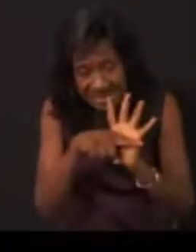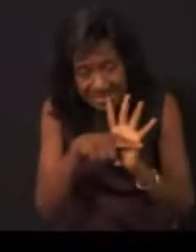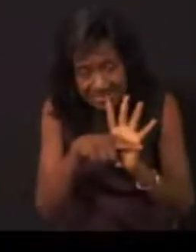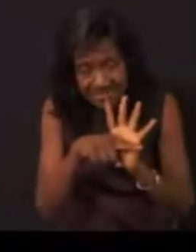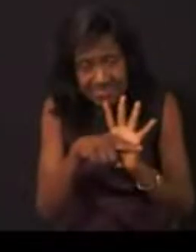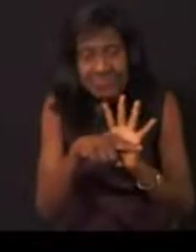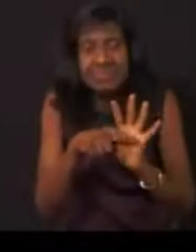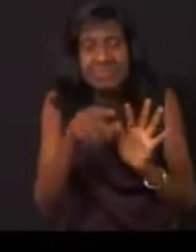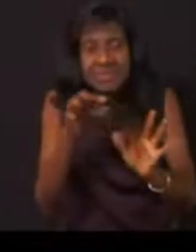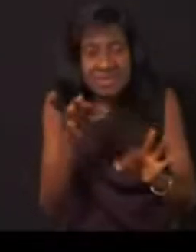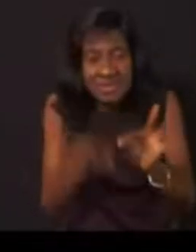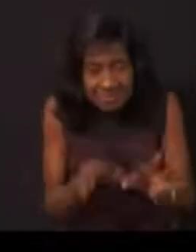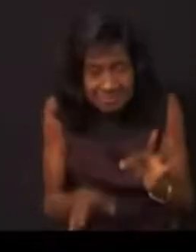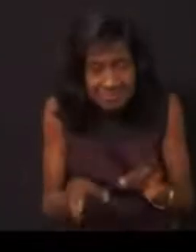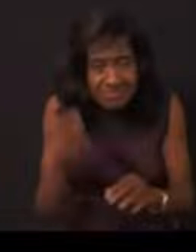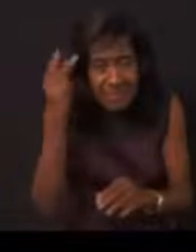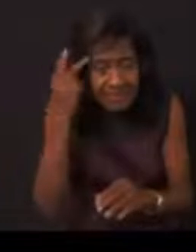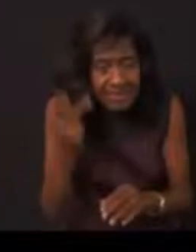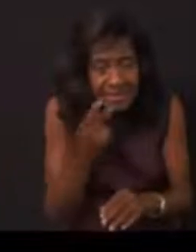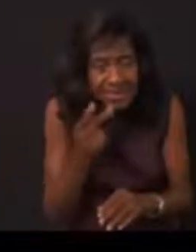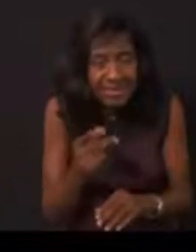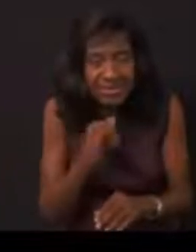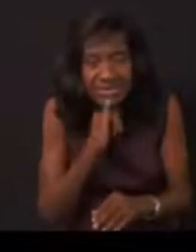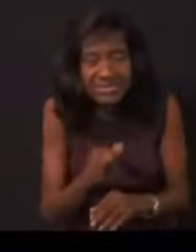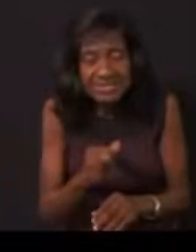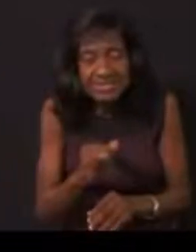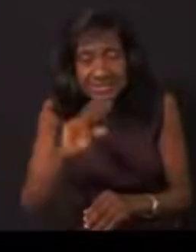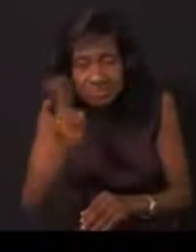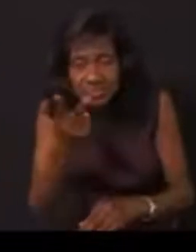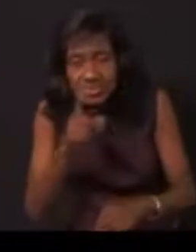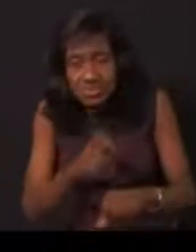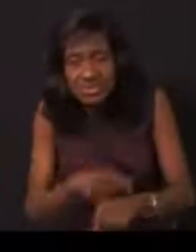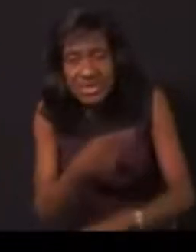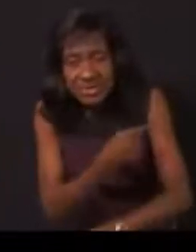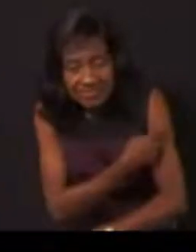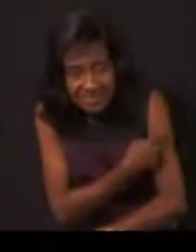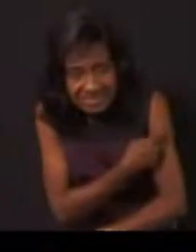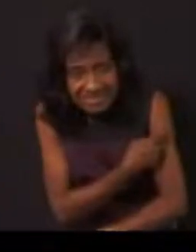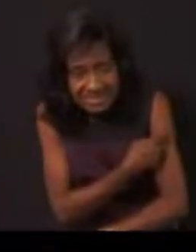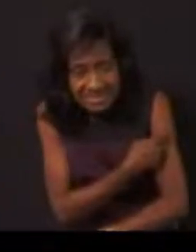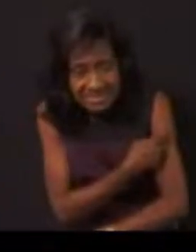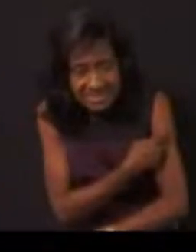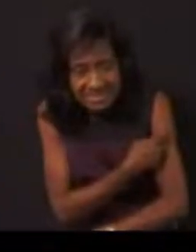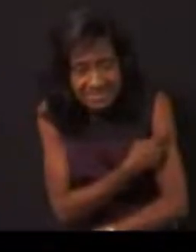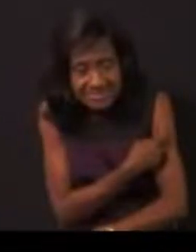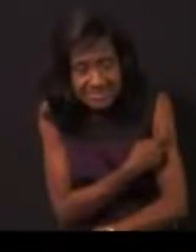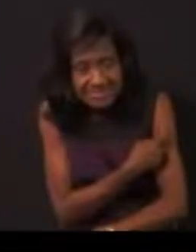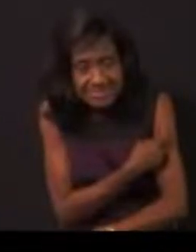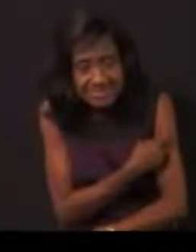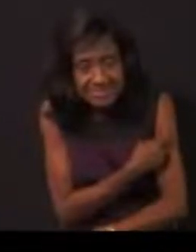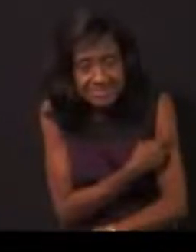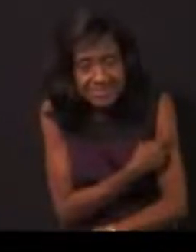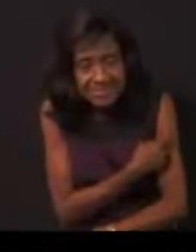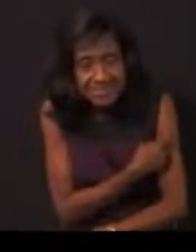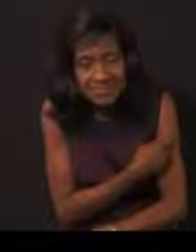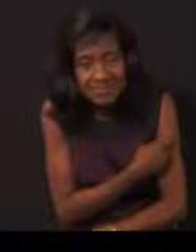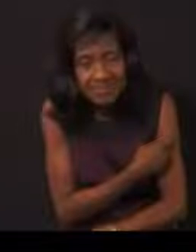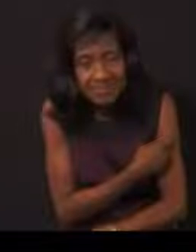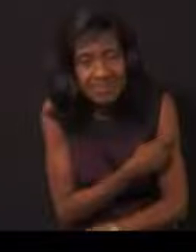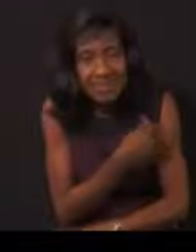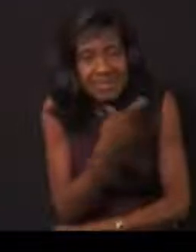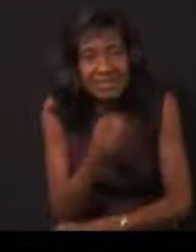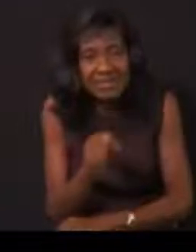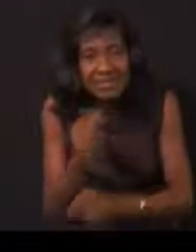vaccinated, example, a parent of a child under vaccination age, this is where there's a little change.